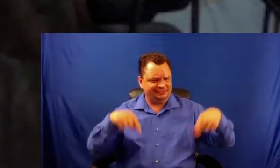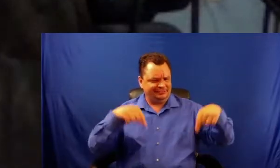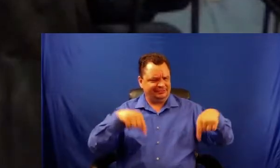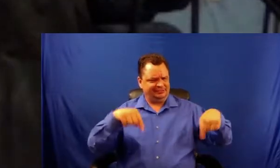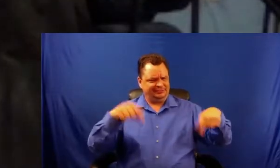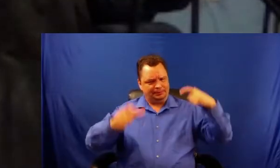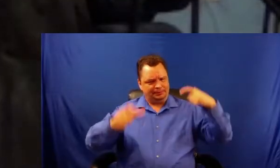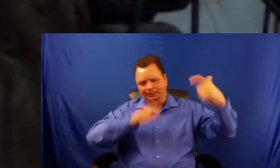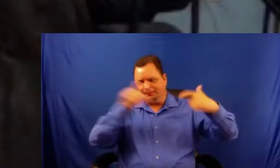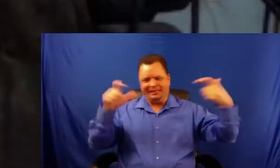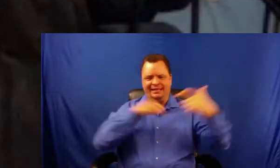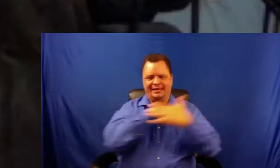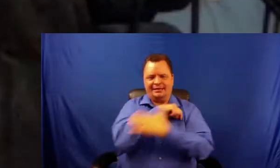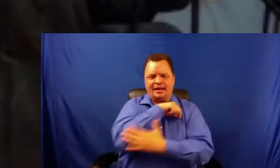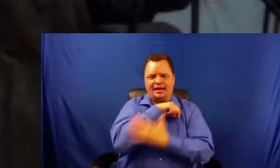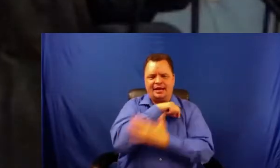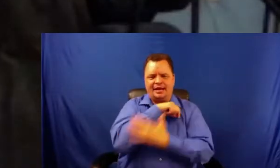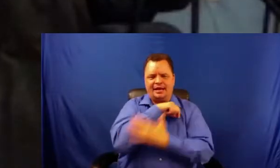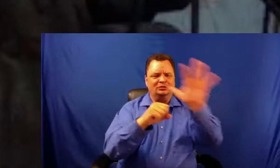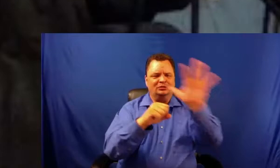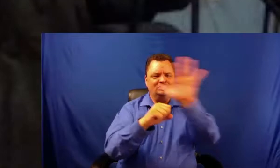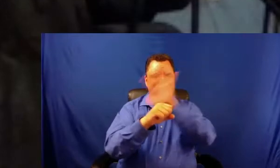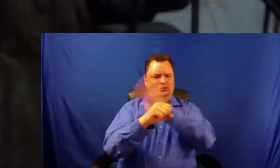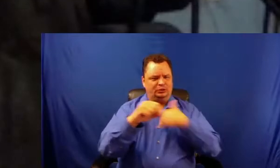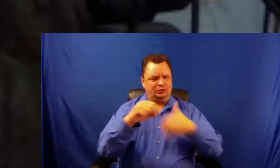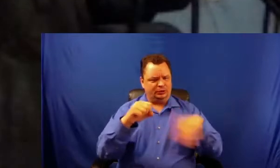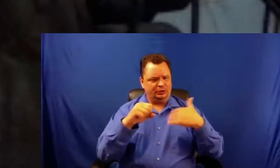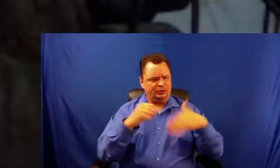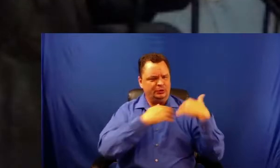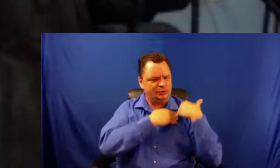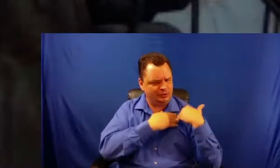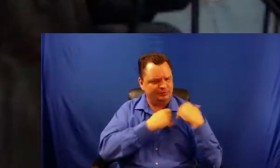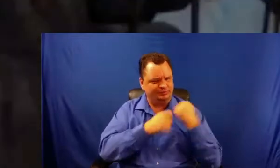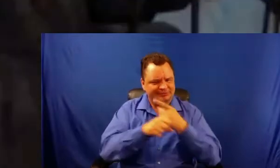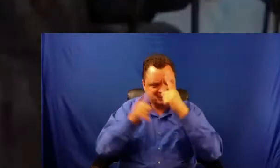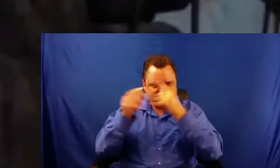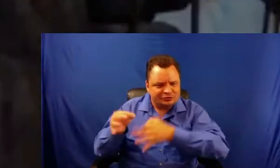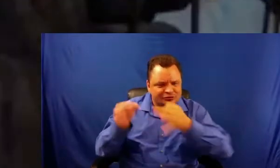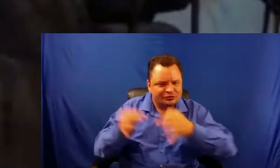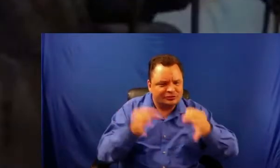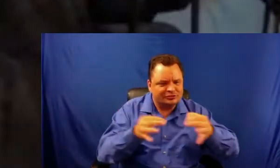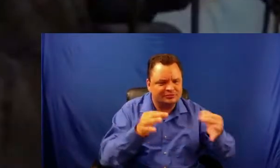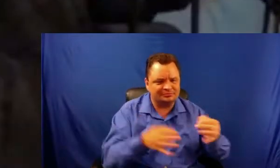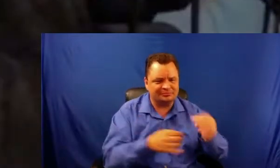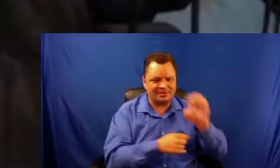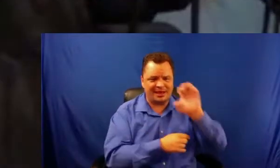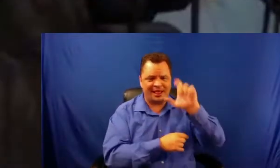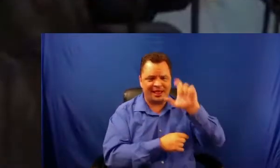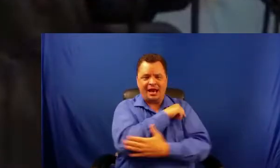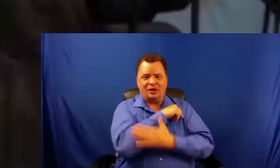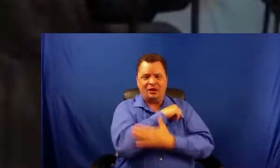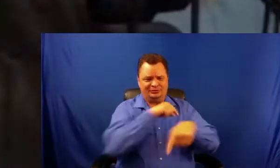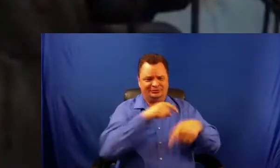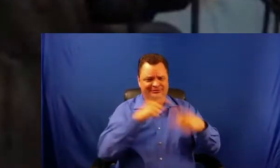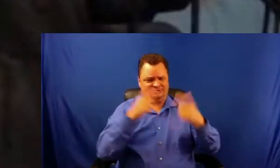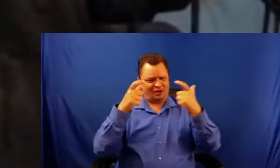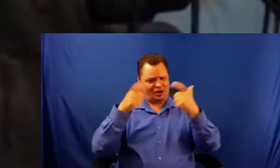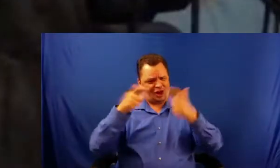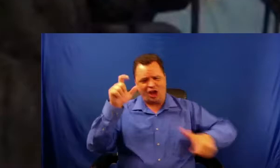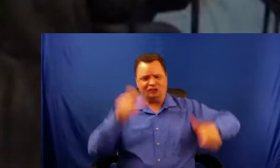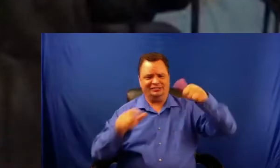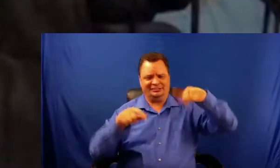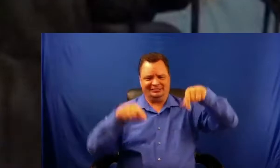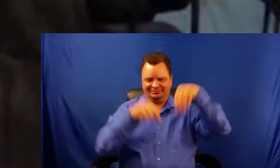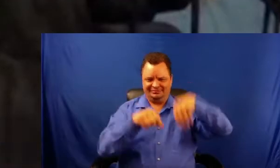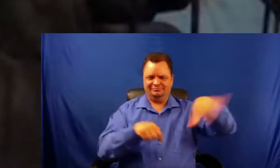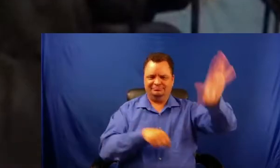the census has determined in the state of Colorado. And so these funds are being put to good use with infectious